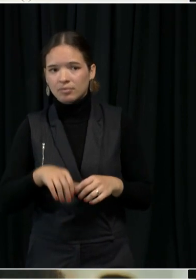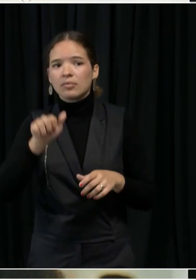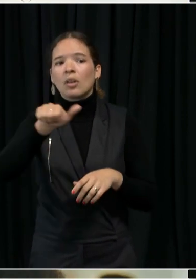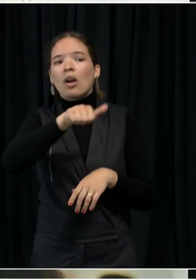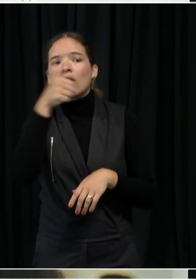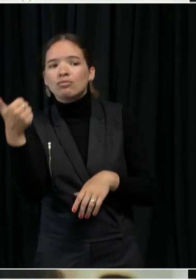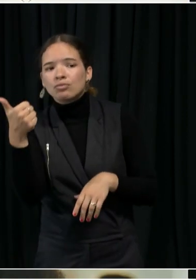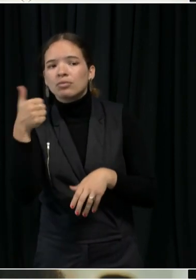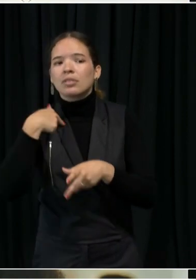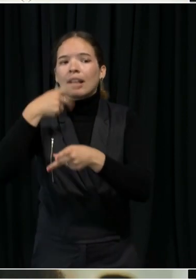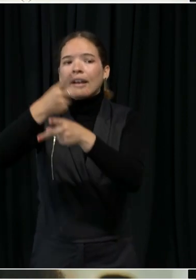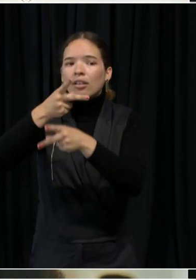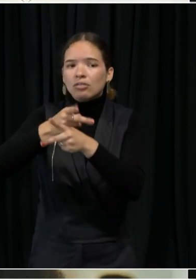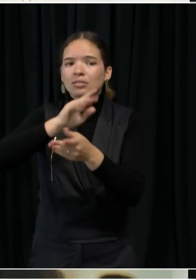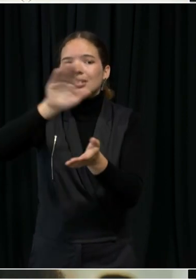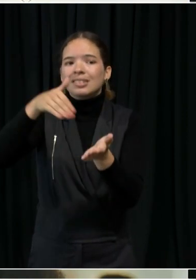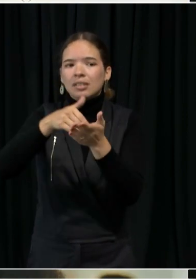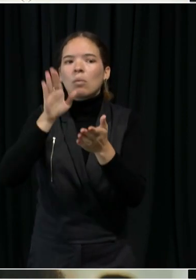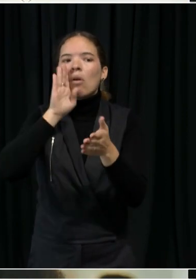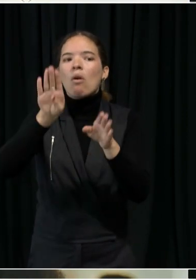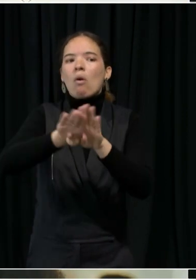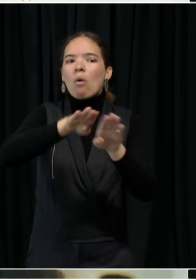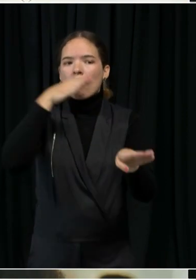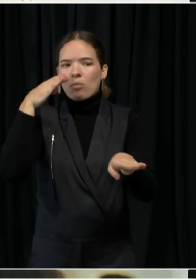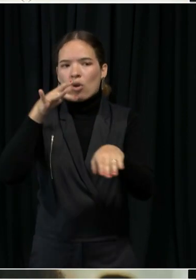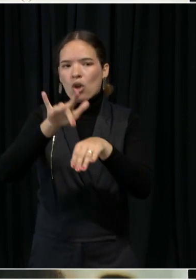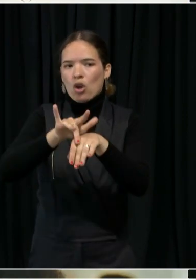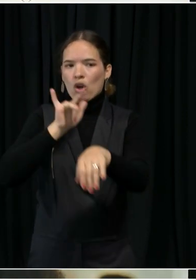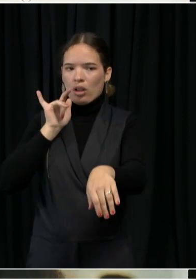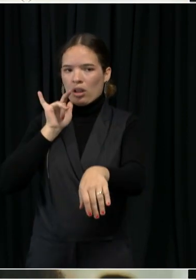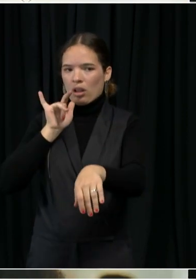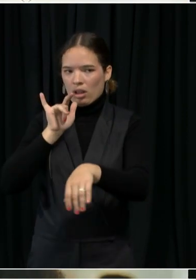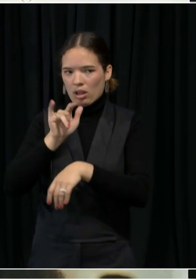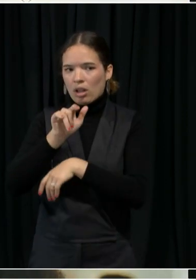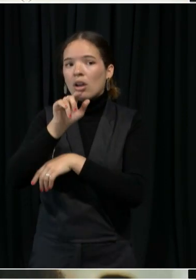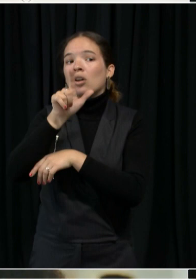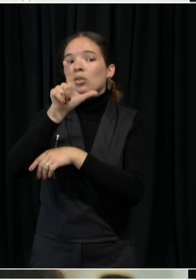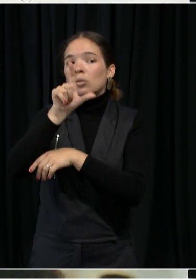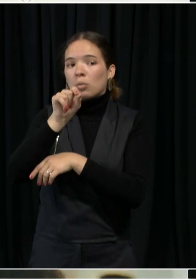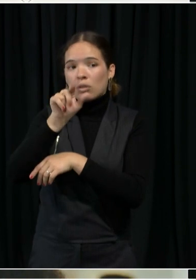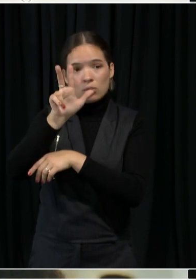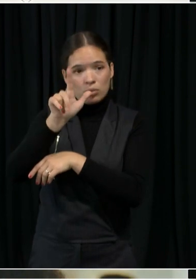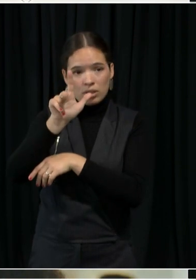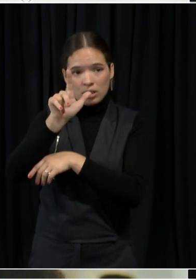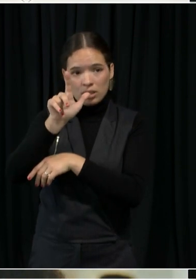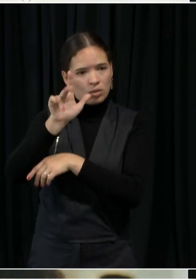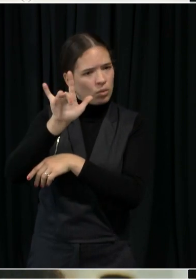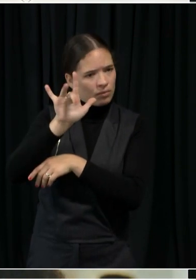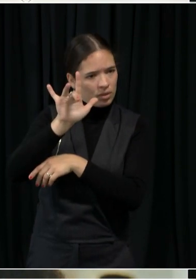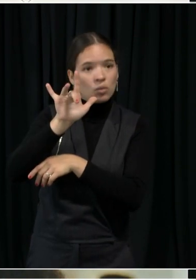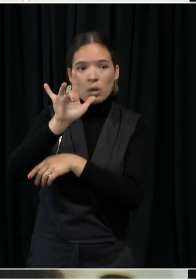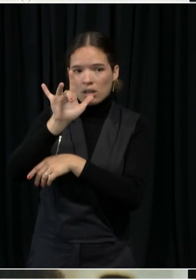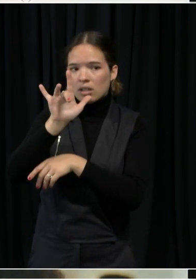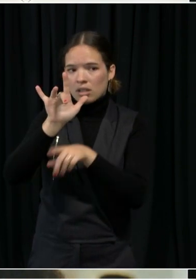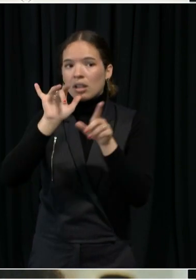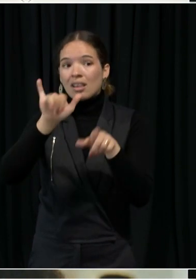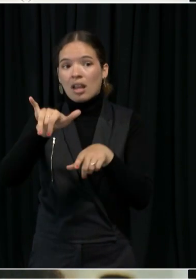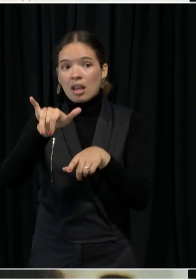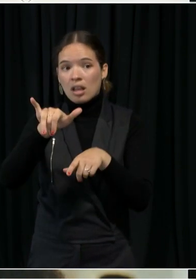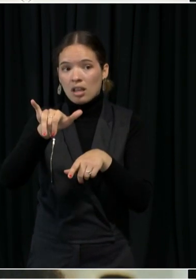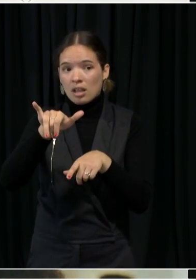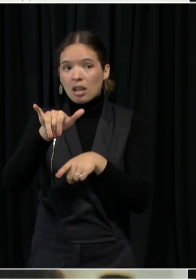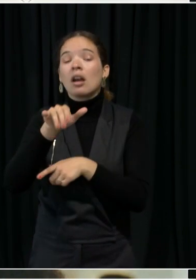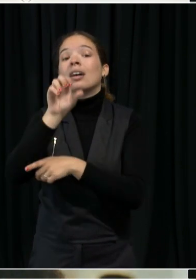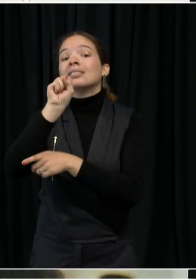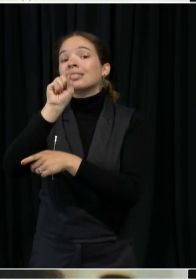will open in early 2025 on the St. Elizabeth's campus. Isn't that wonderful news? Yeah.